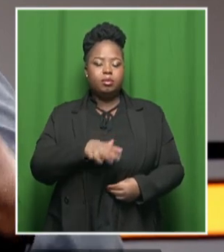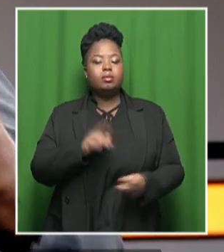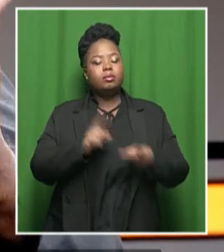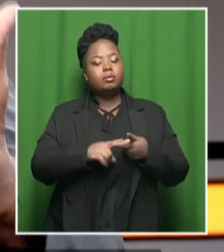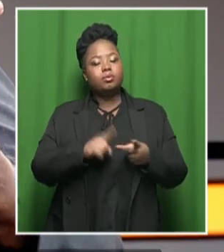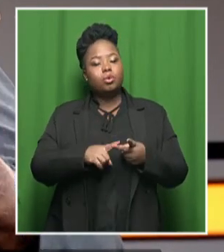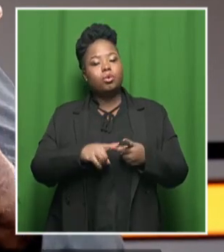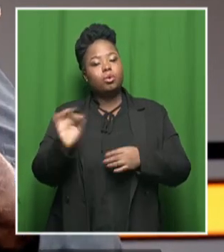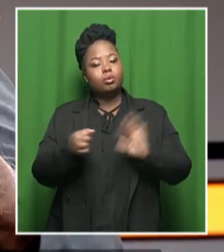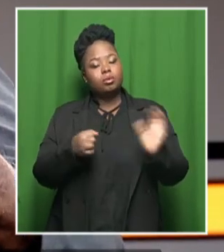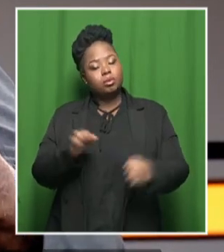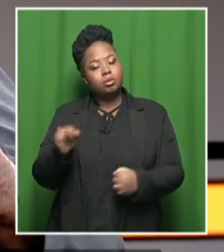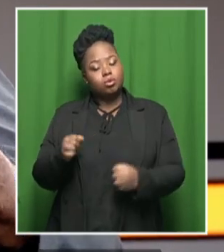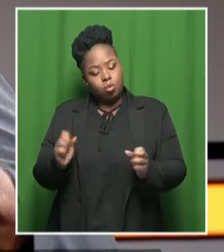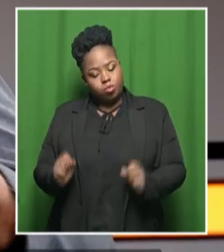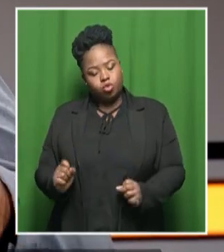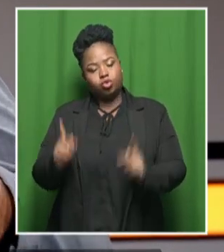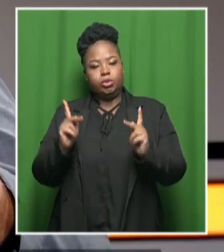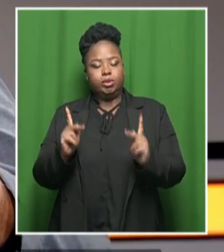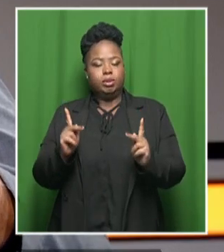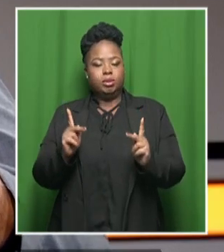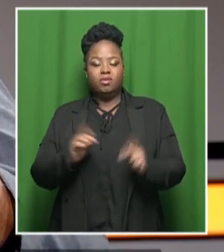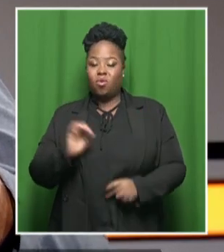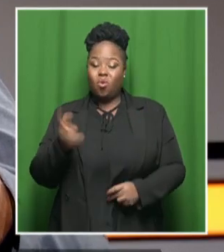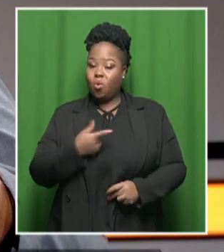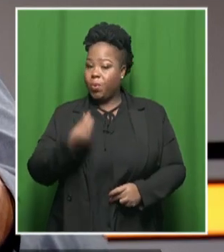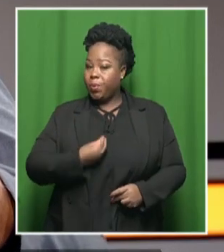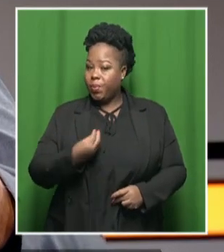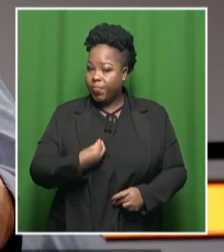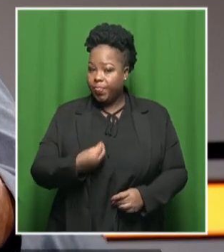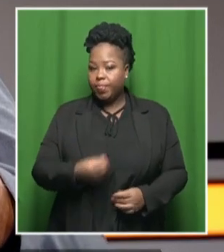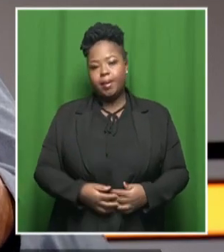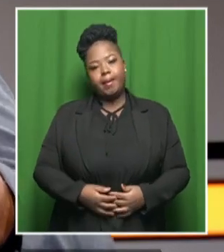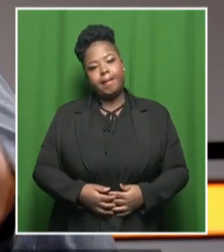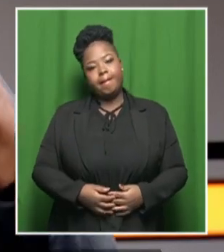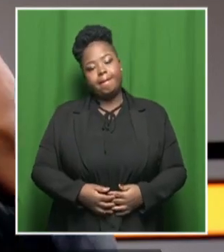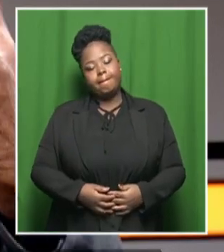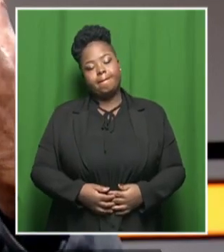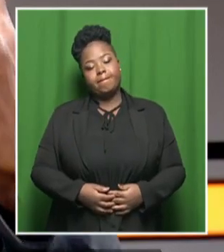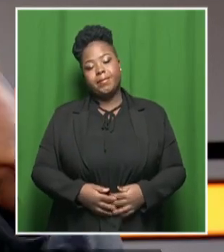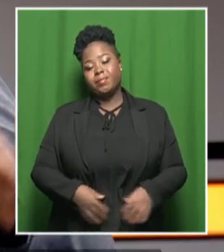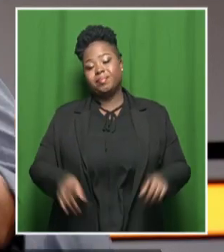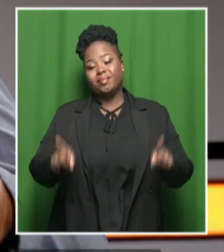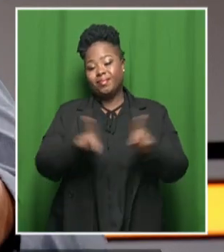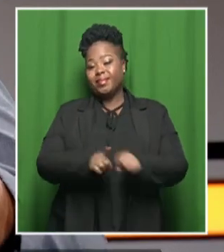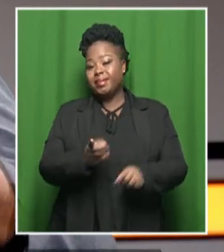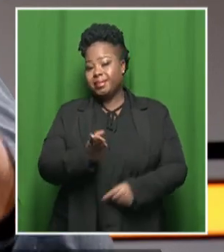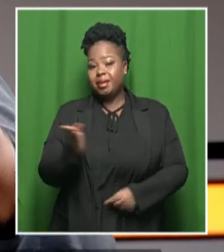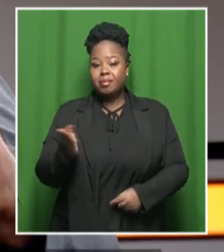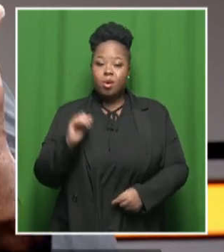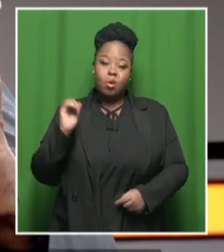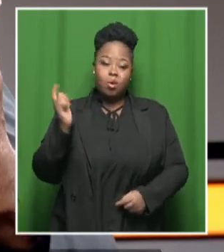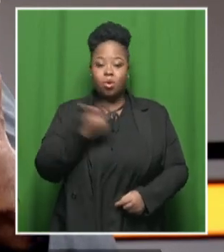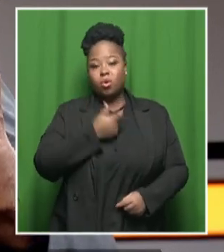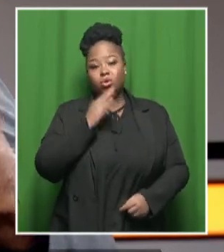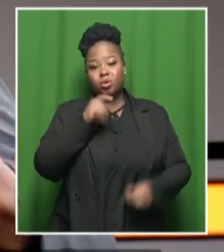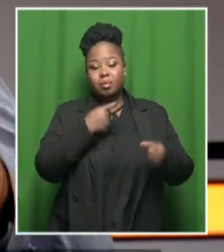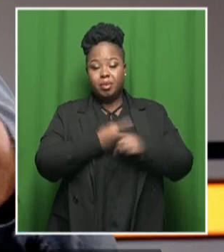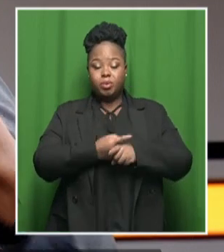opportunities, employment opportunities for young people. For instance, everybody talk about the youth